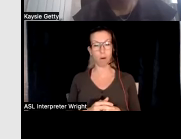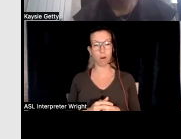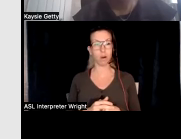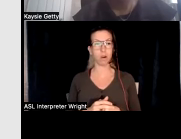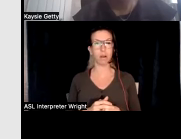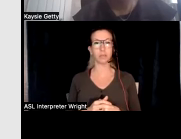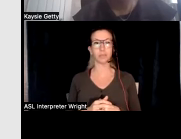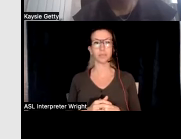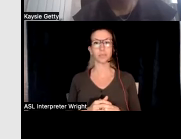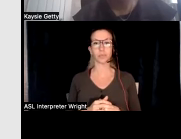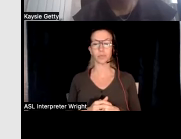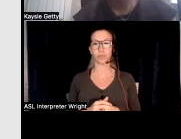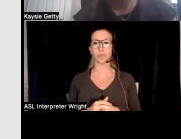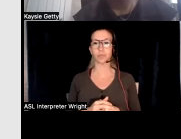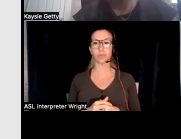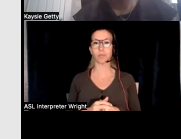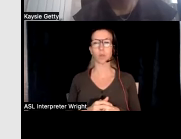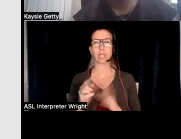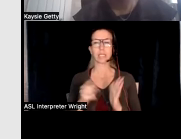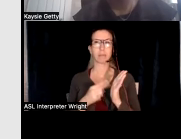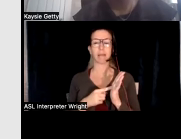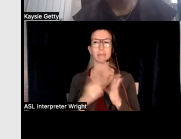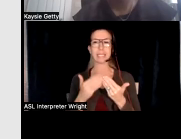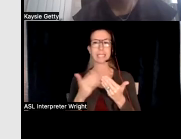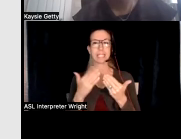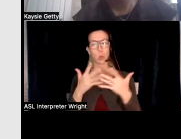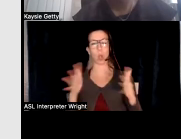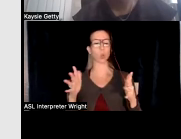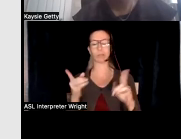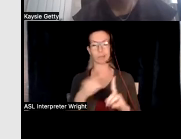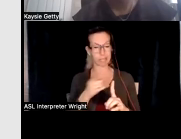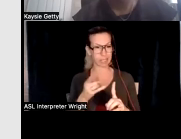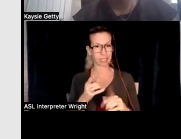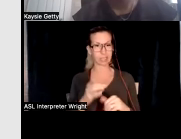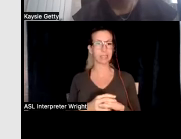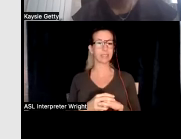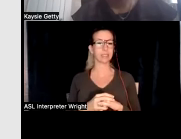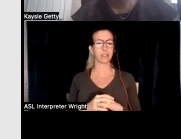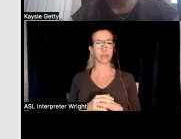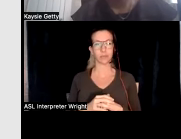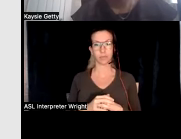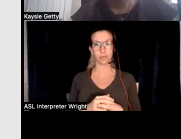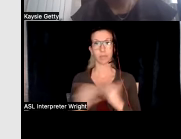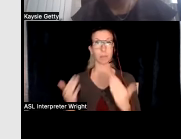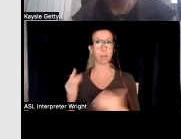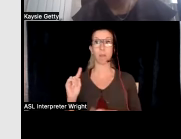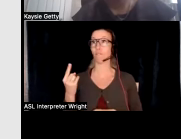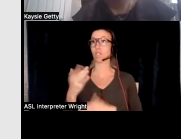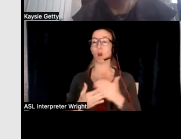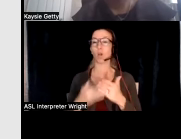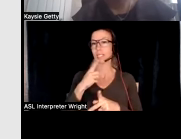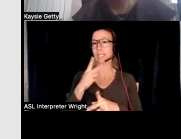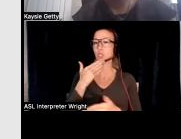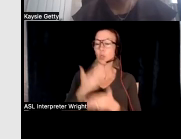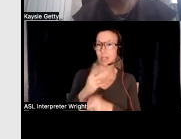could sometimes start to lose a little bit of sight of this. And, you know, maybe that first thing that goes is the taking good care of yourself because you